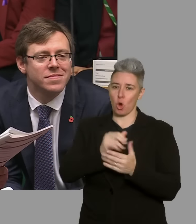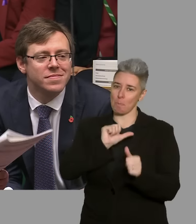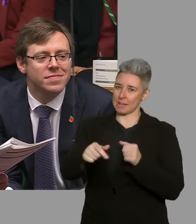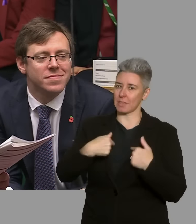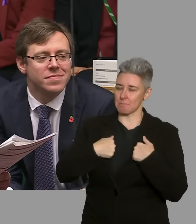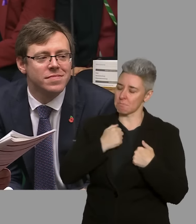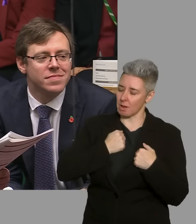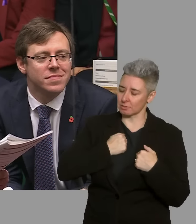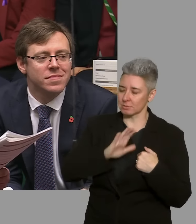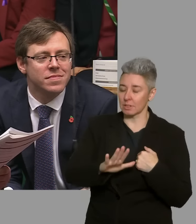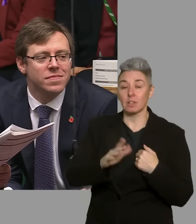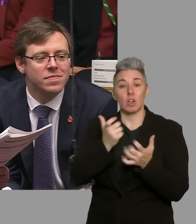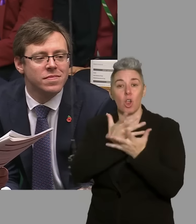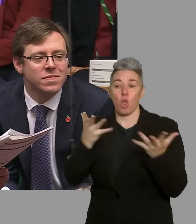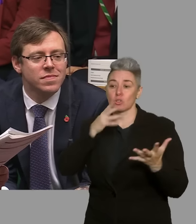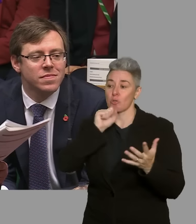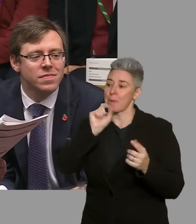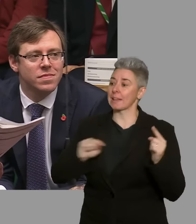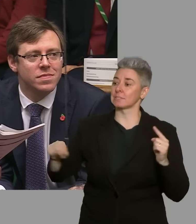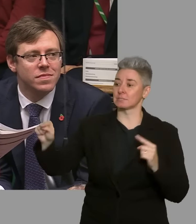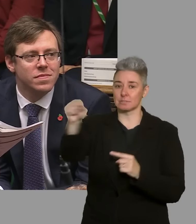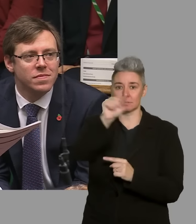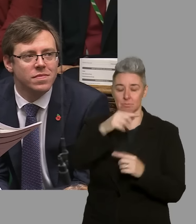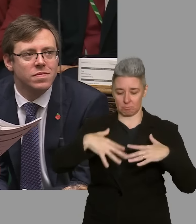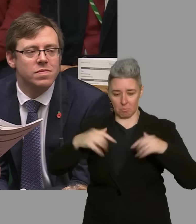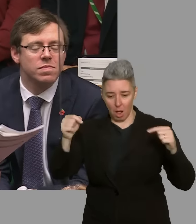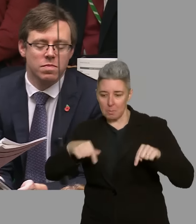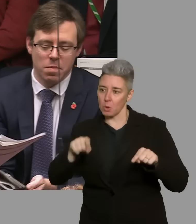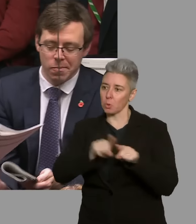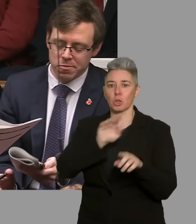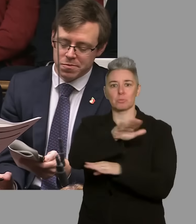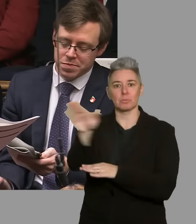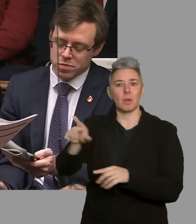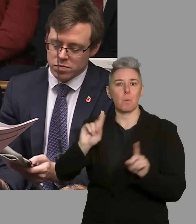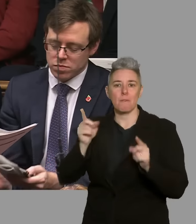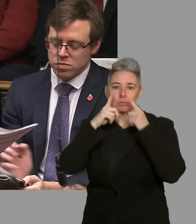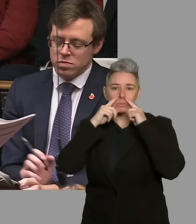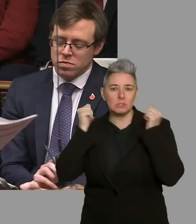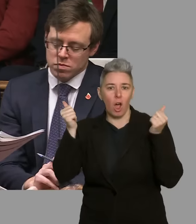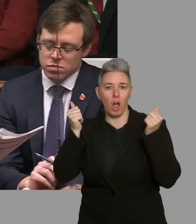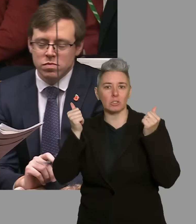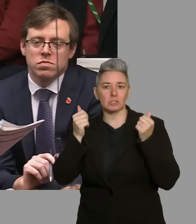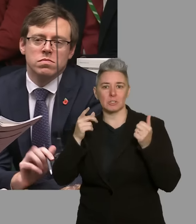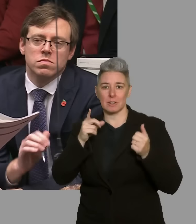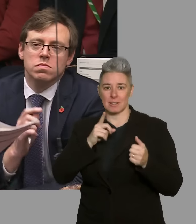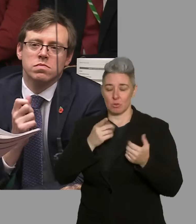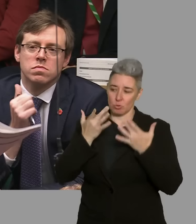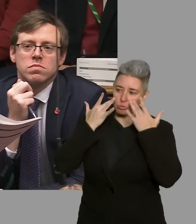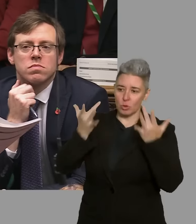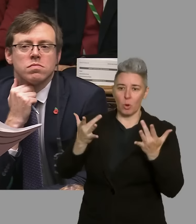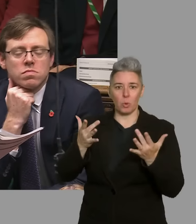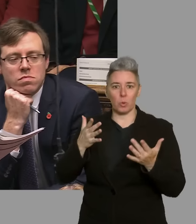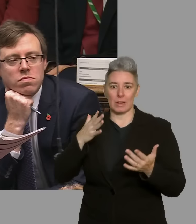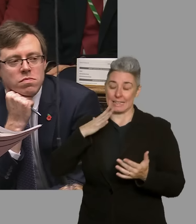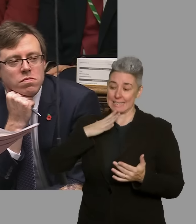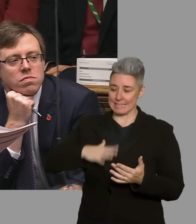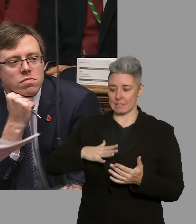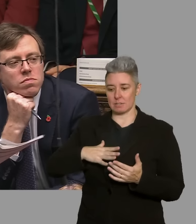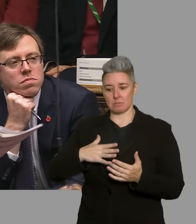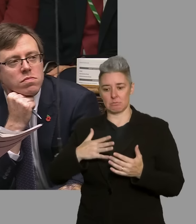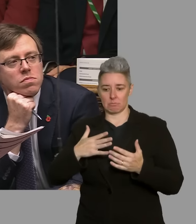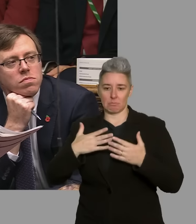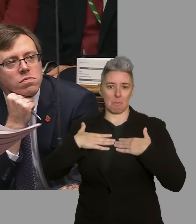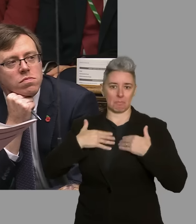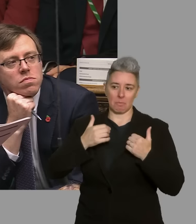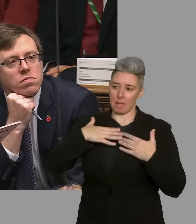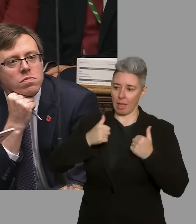out this month to highlight the need for our health system and men ourselves to address preventable and treatable conditions to which all